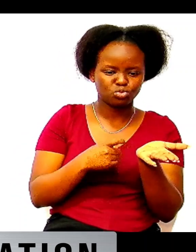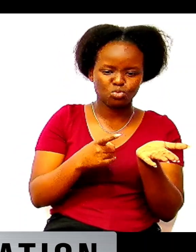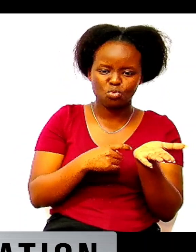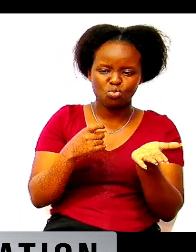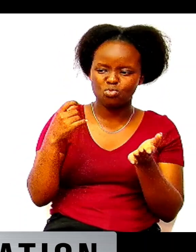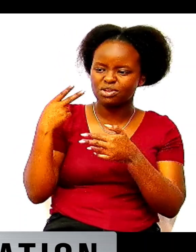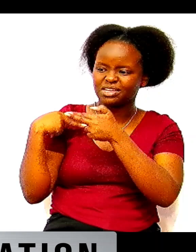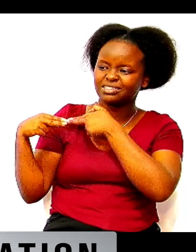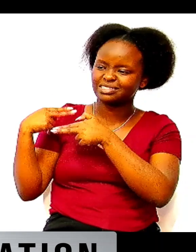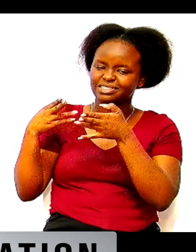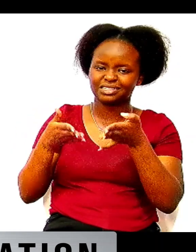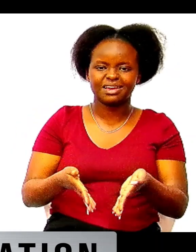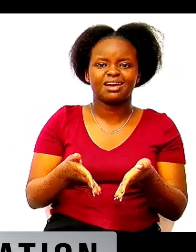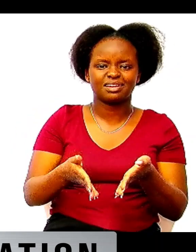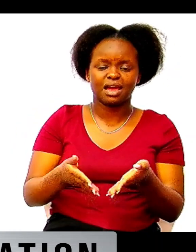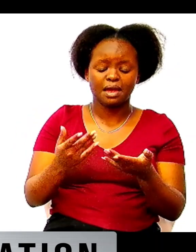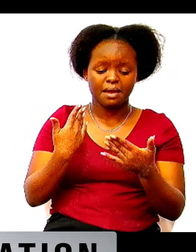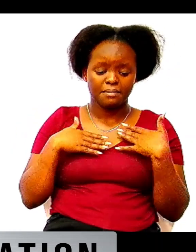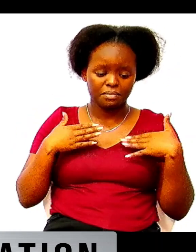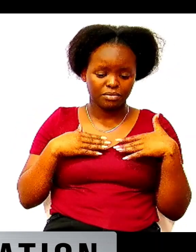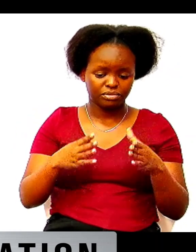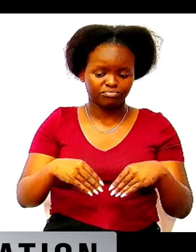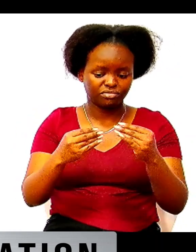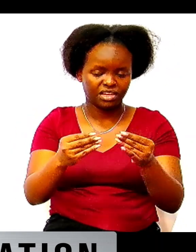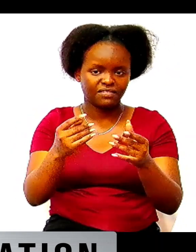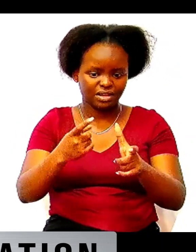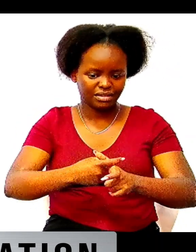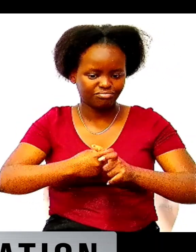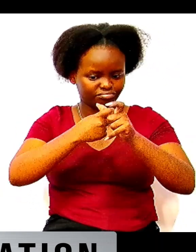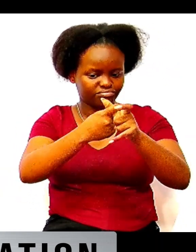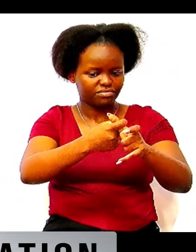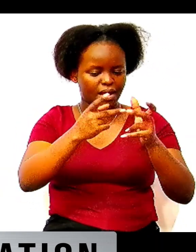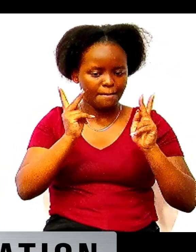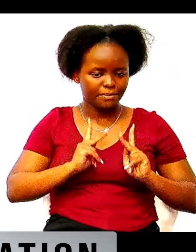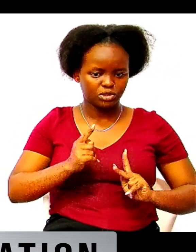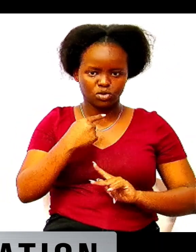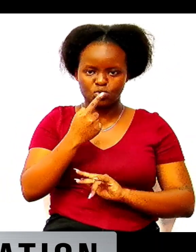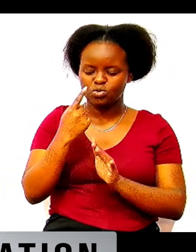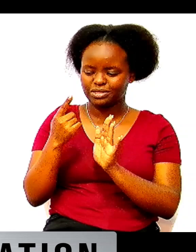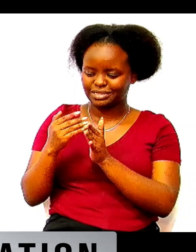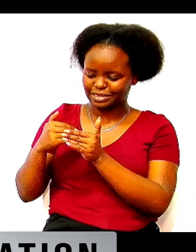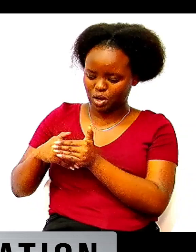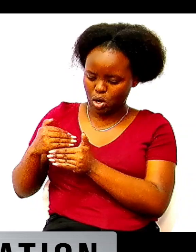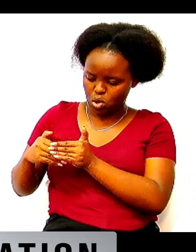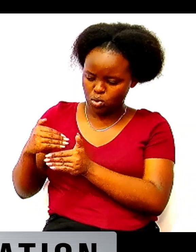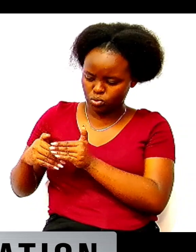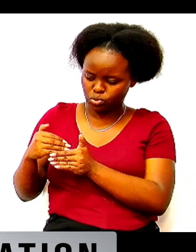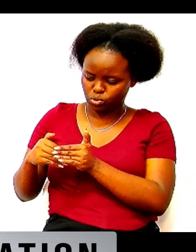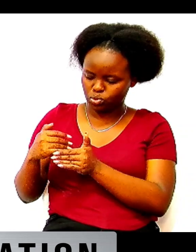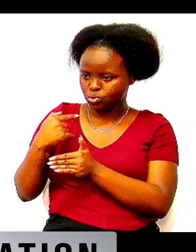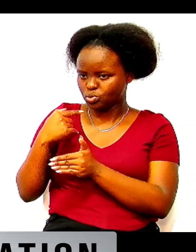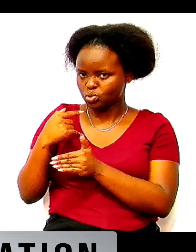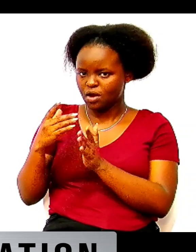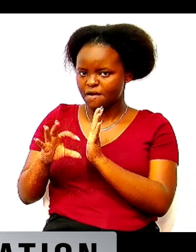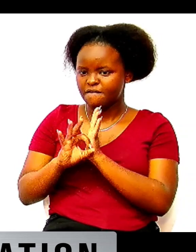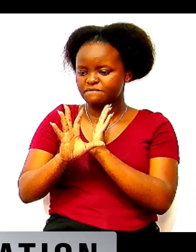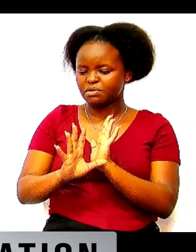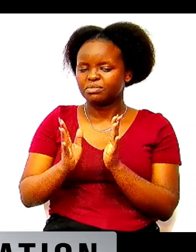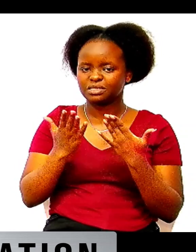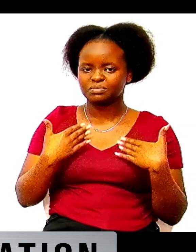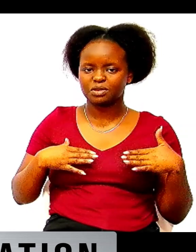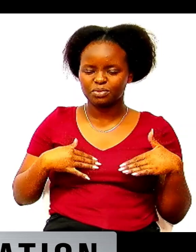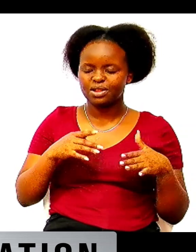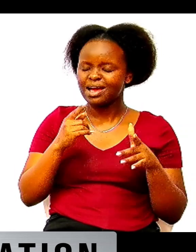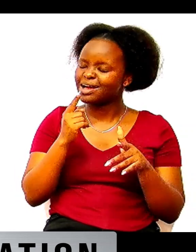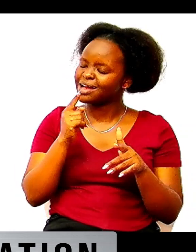seen when people are being given awards, it's somebody who is close to who is who. And we need to get away from those